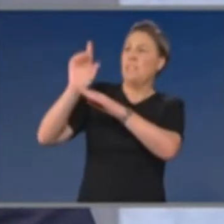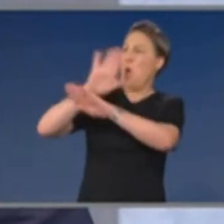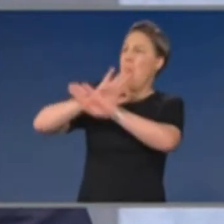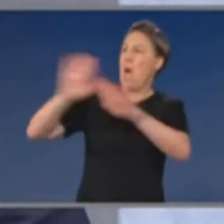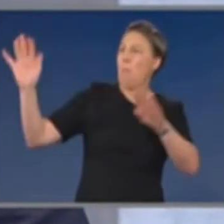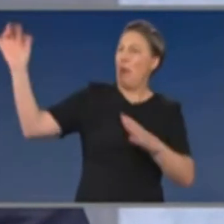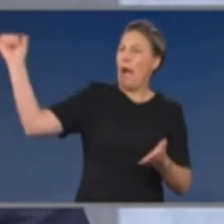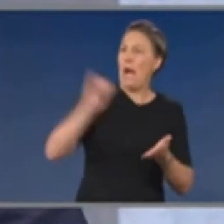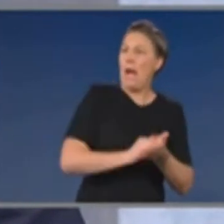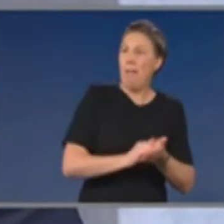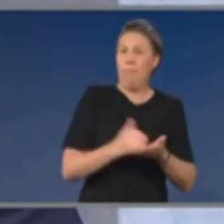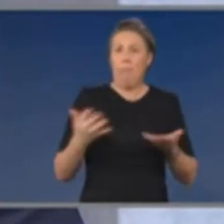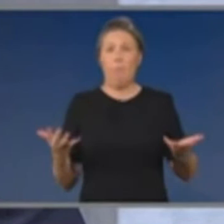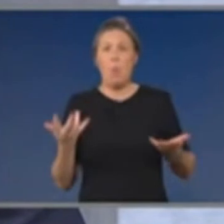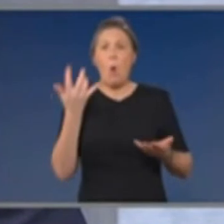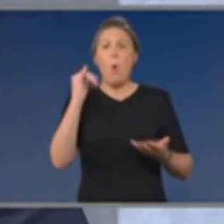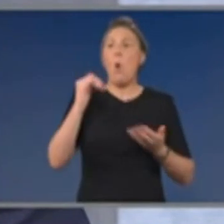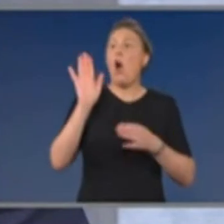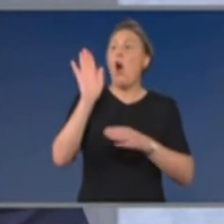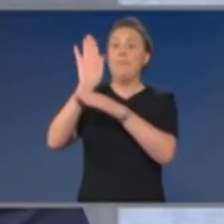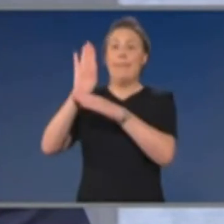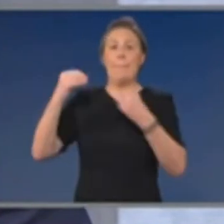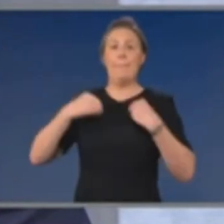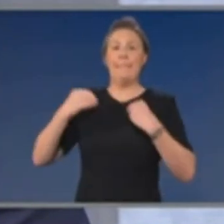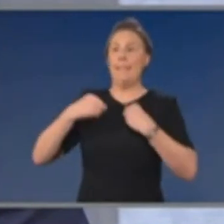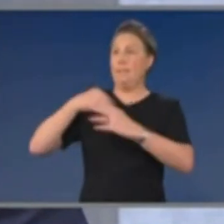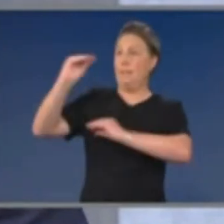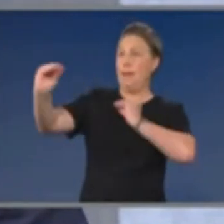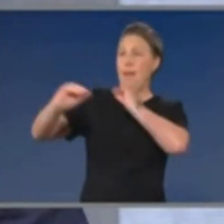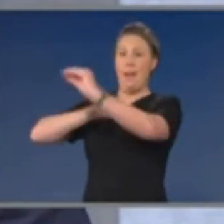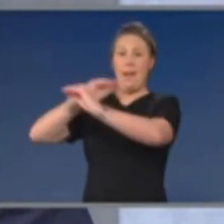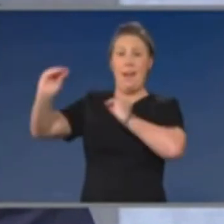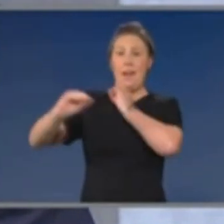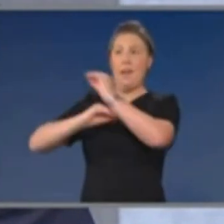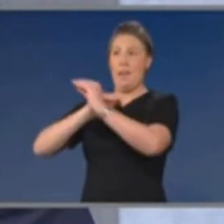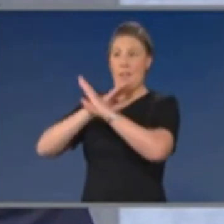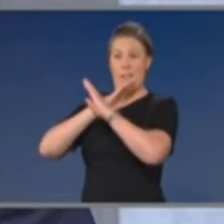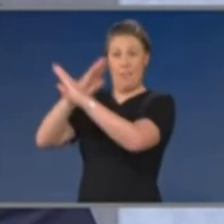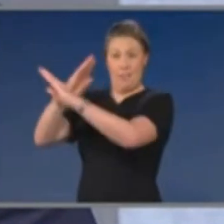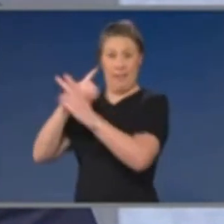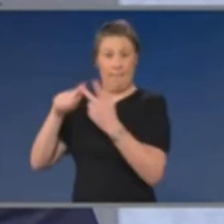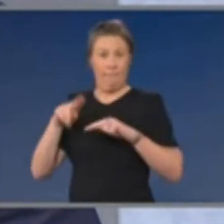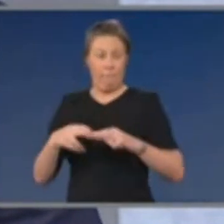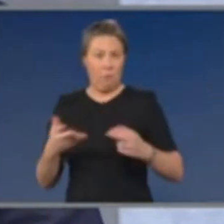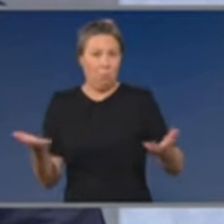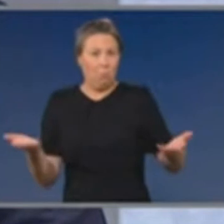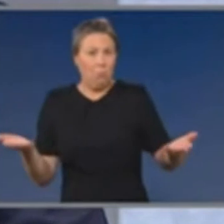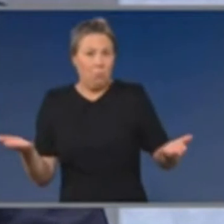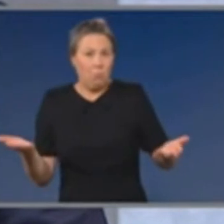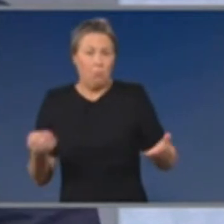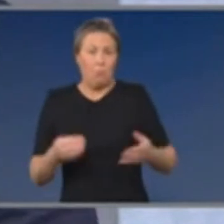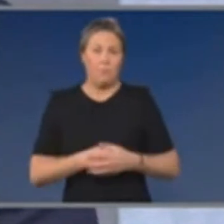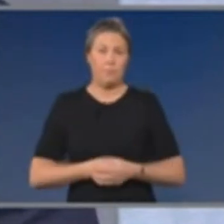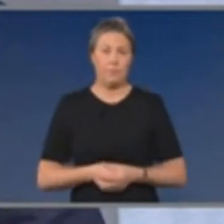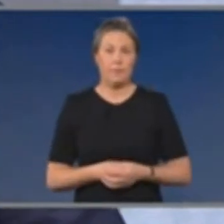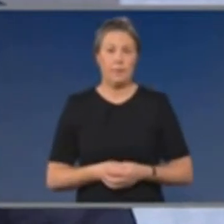from. And the great risk of an eradication strategy is if you pretend to it and you are